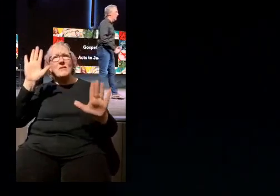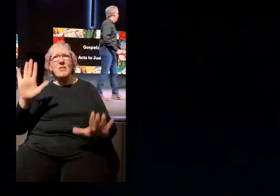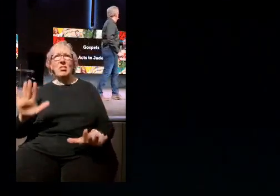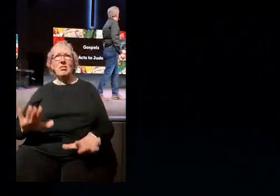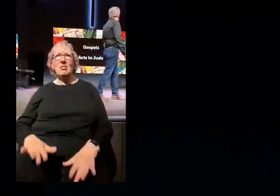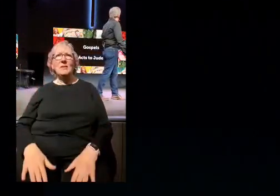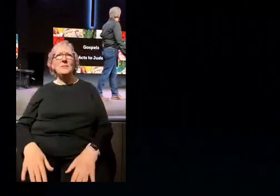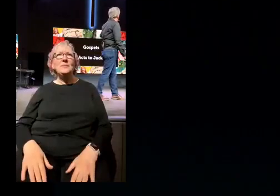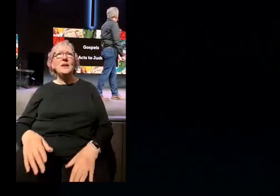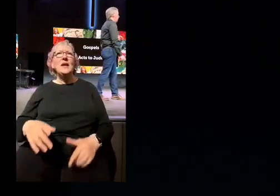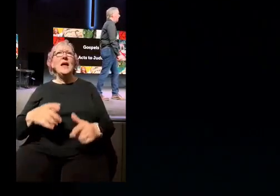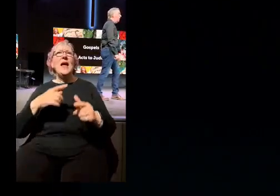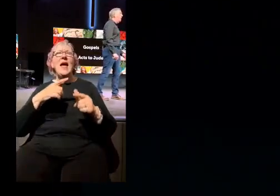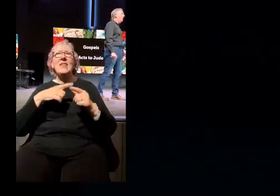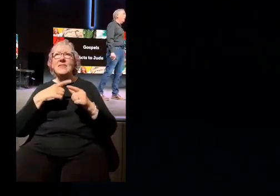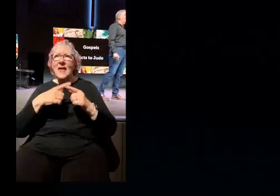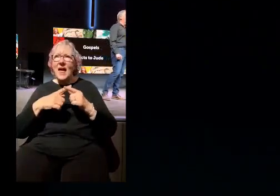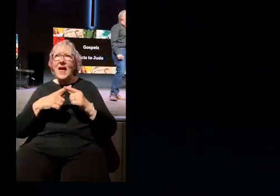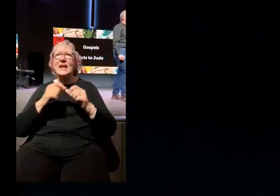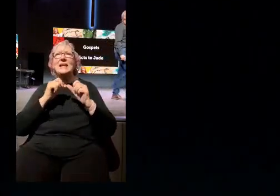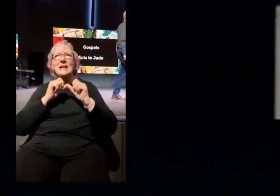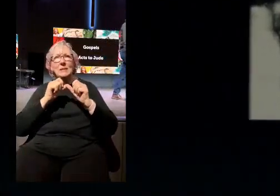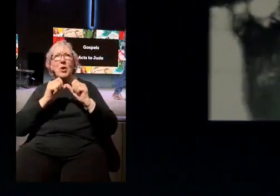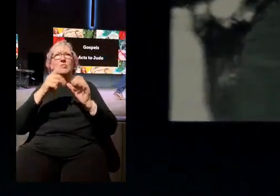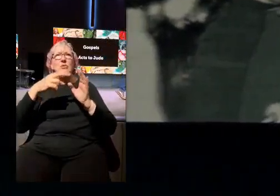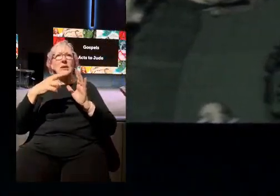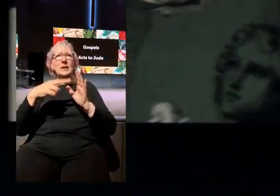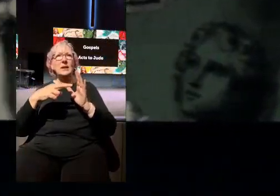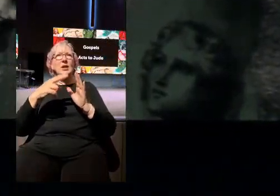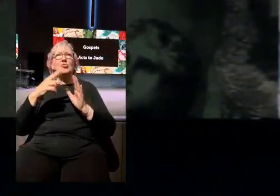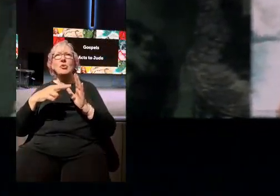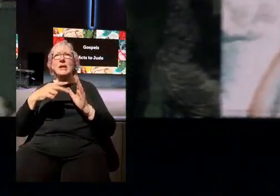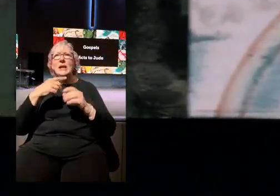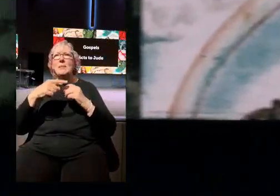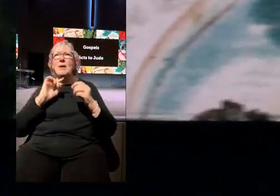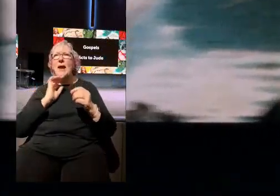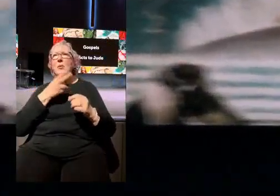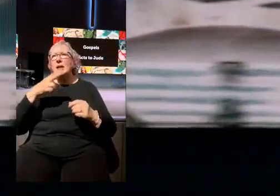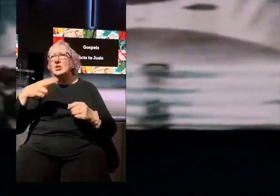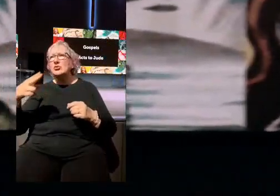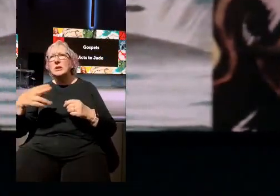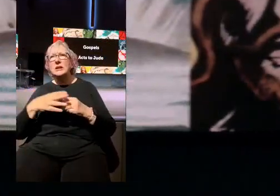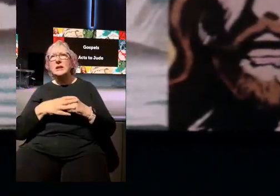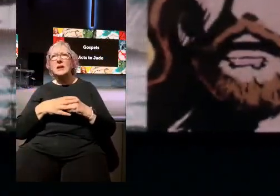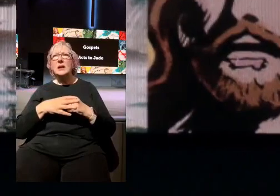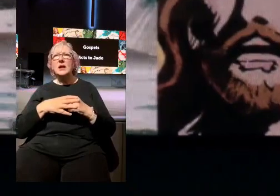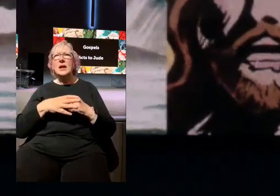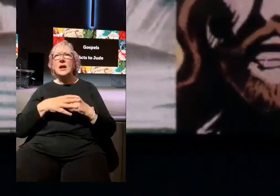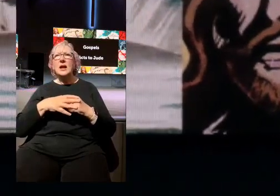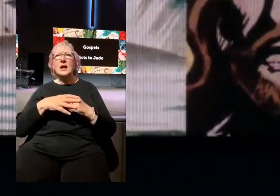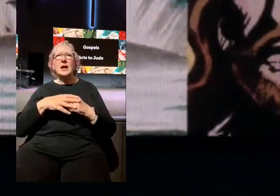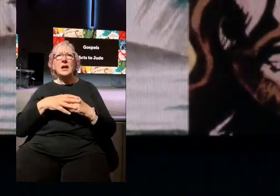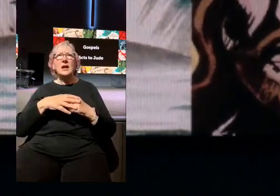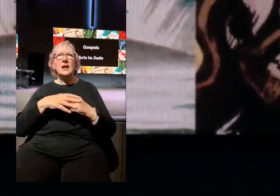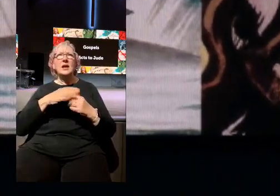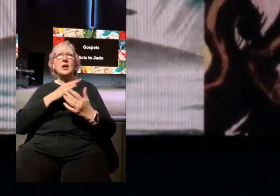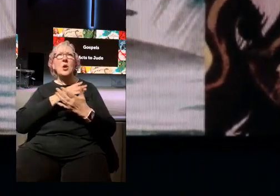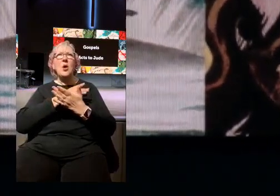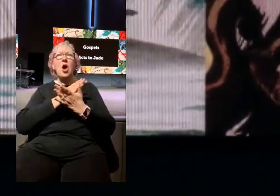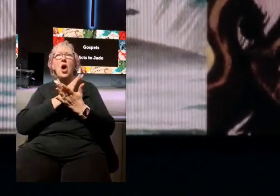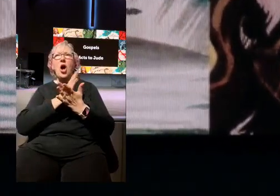Then go on from there. Keep reading. Read our history. Go all the way to Jude and stop.